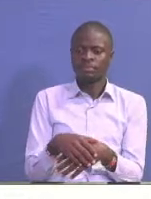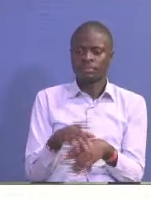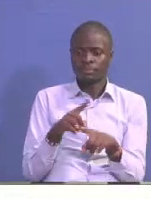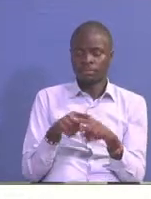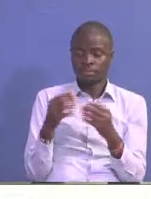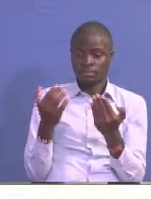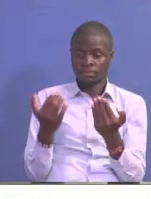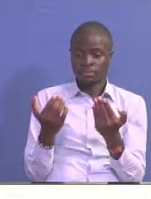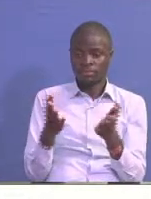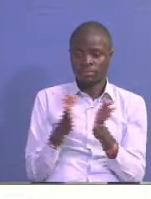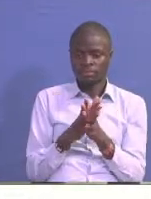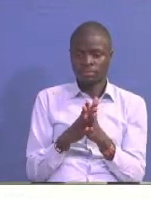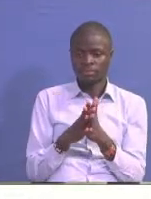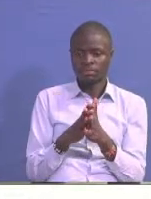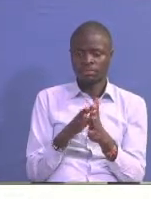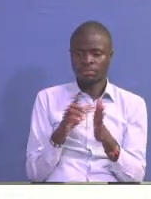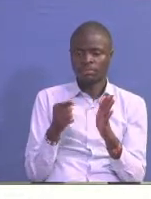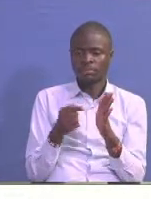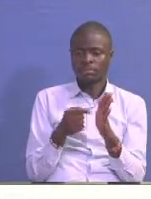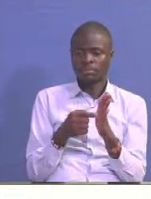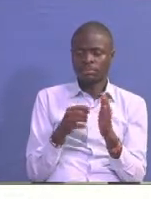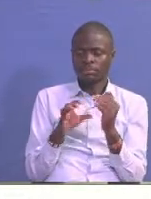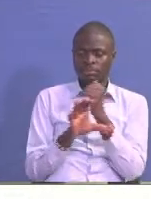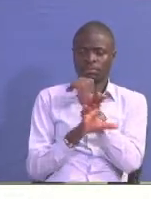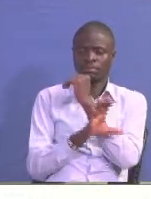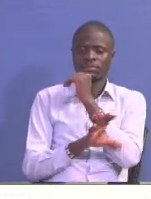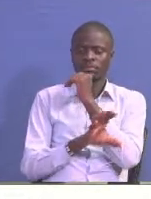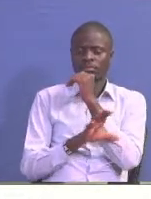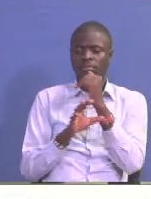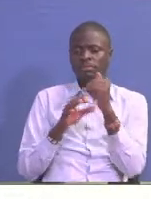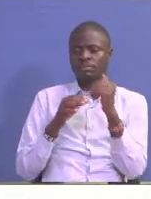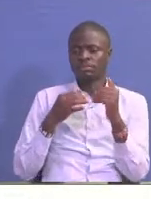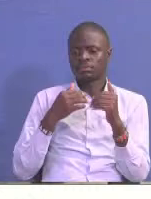But now, those countries are overtaking them